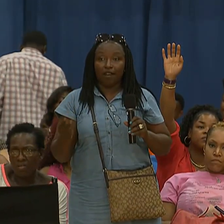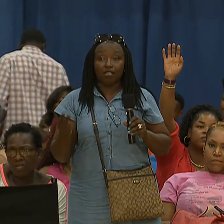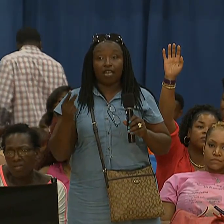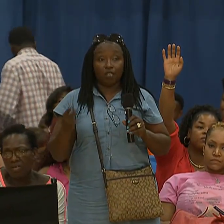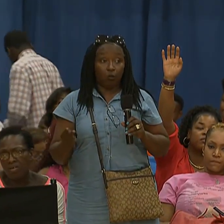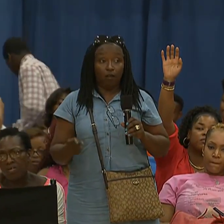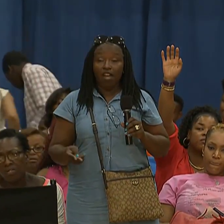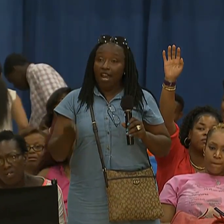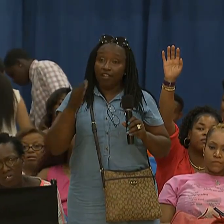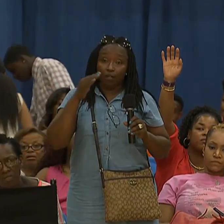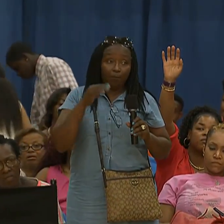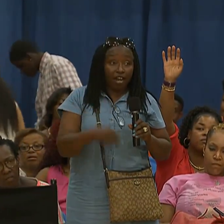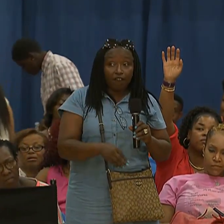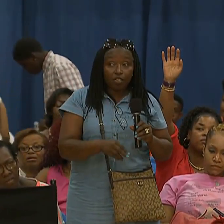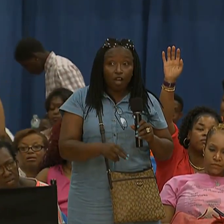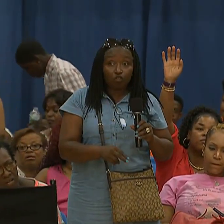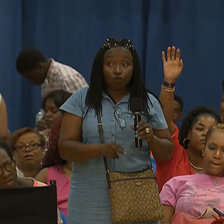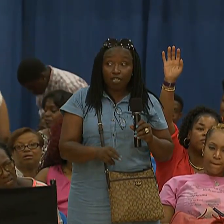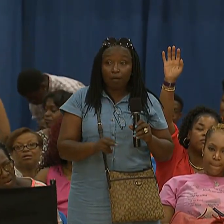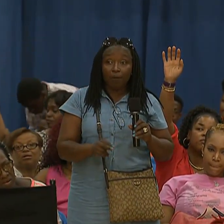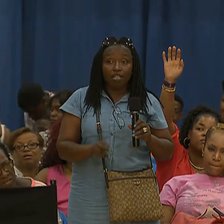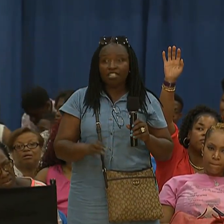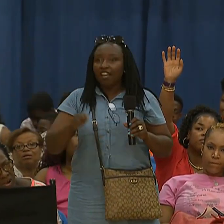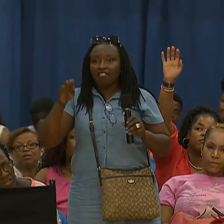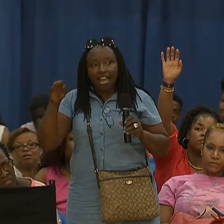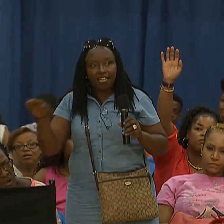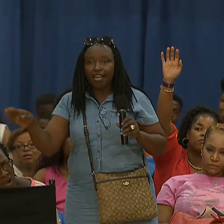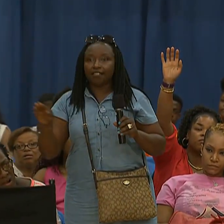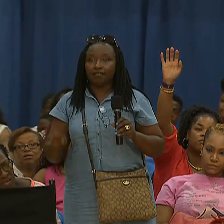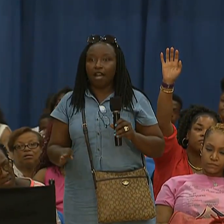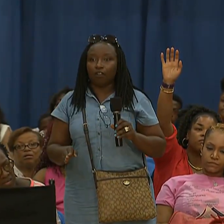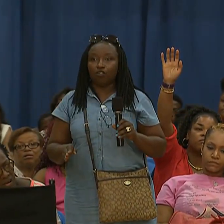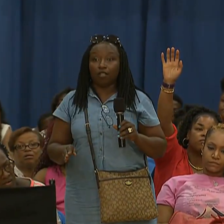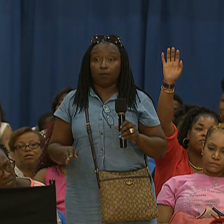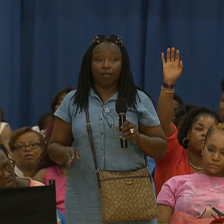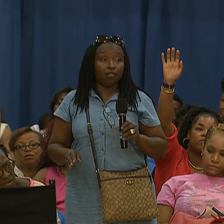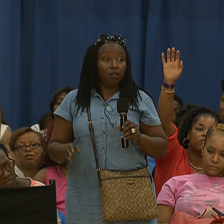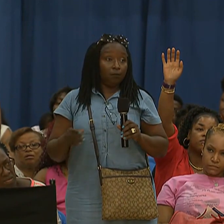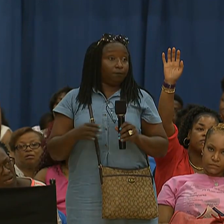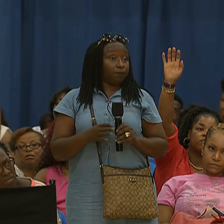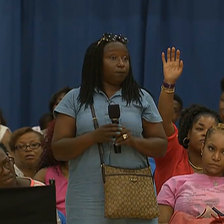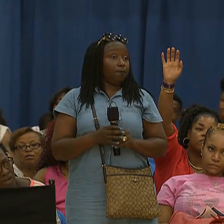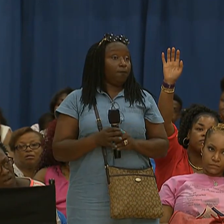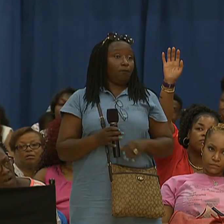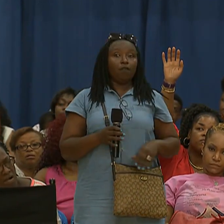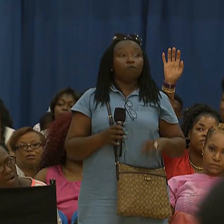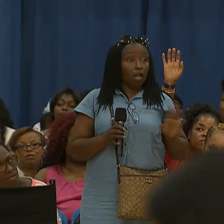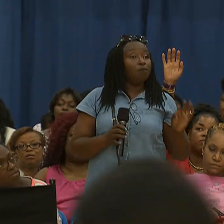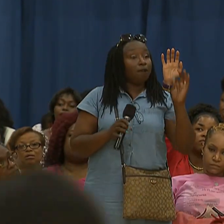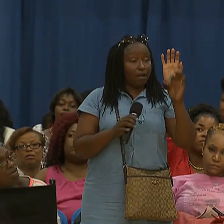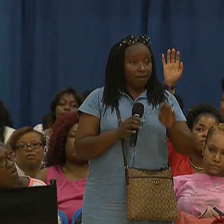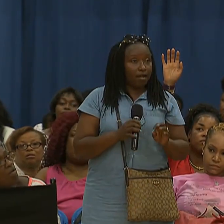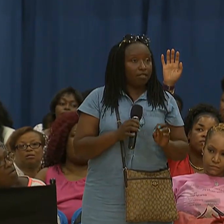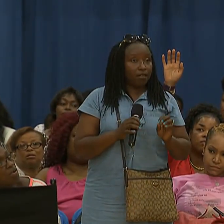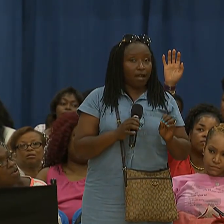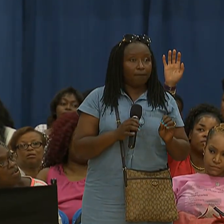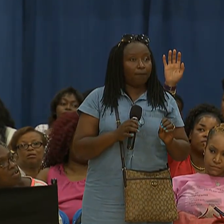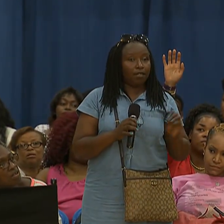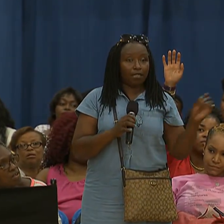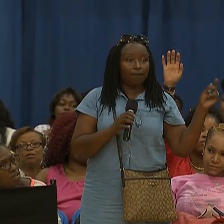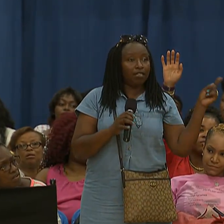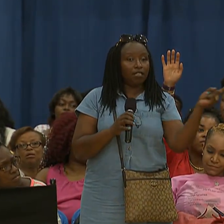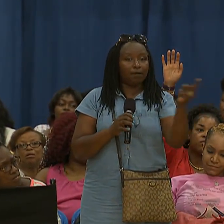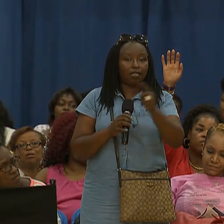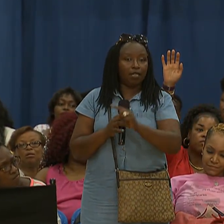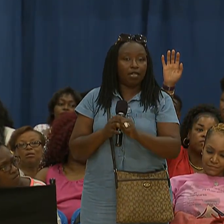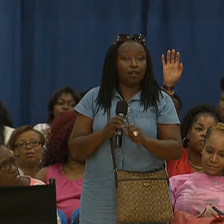of the parents as well. And if the parents don't trust the police, their kids is not gonna trust the police. You have a question also? No, mine is a comment